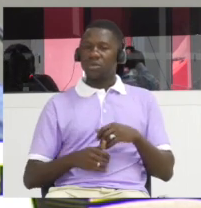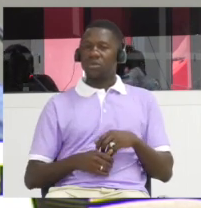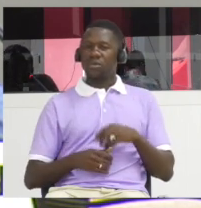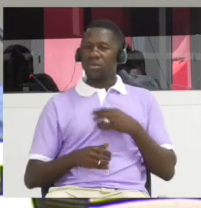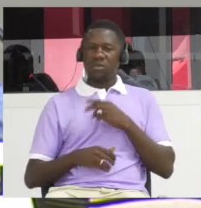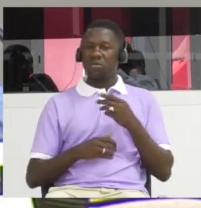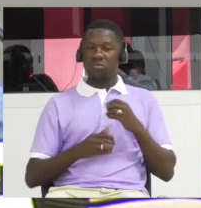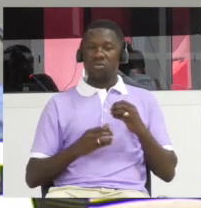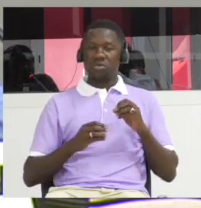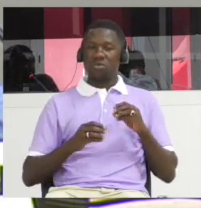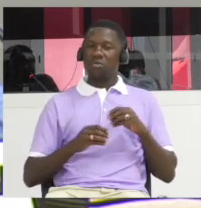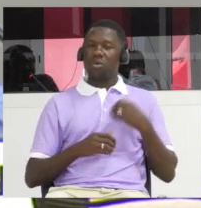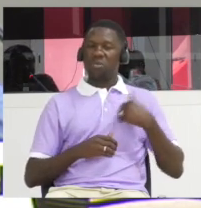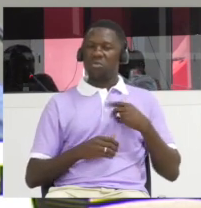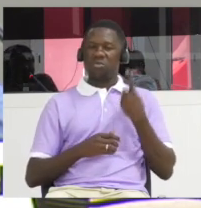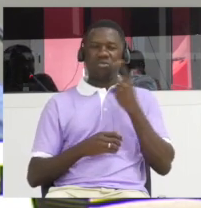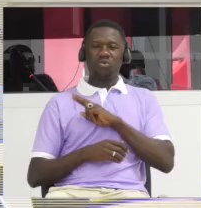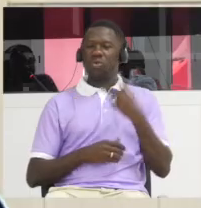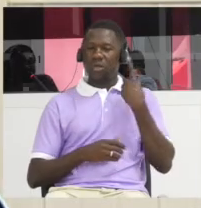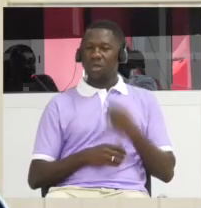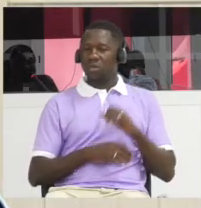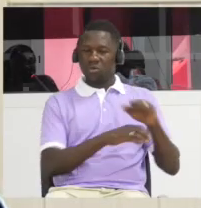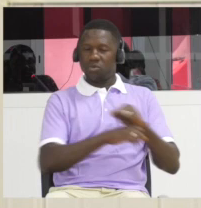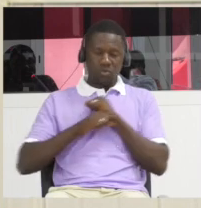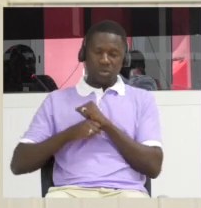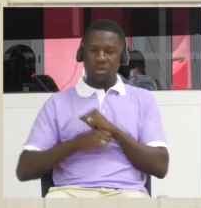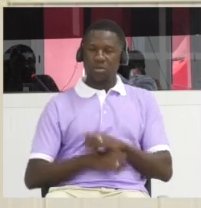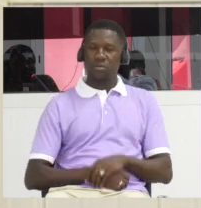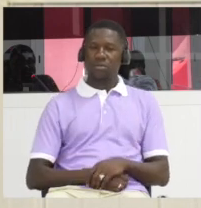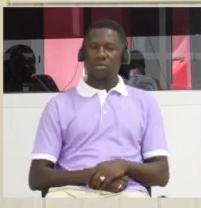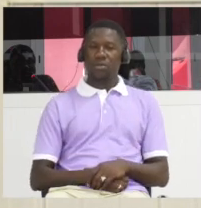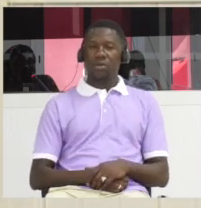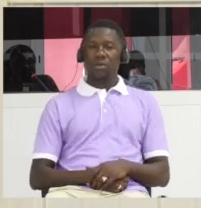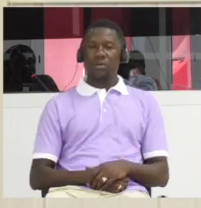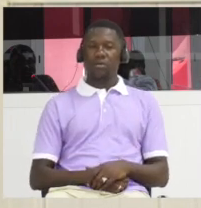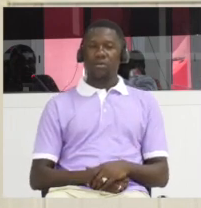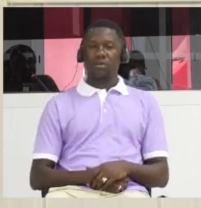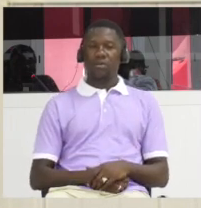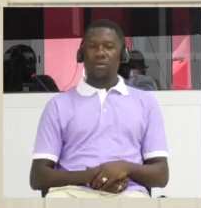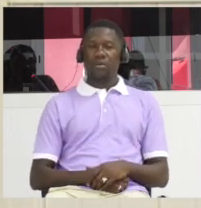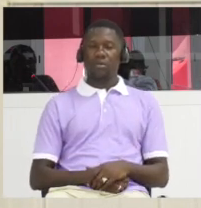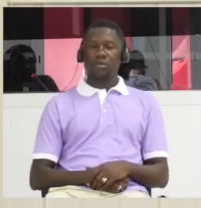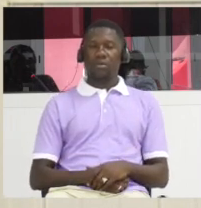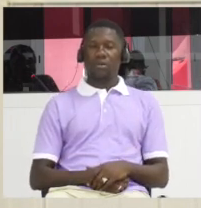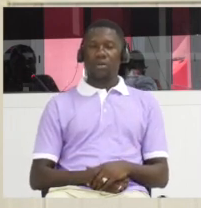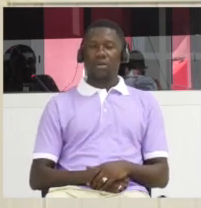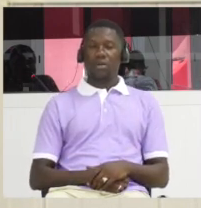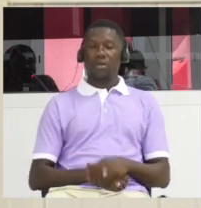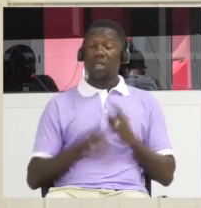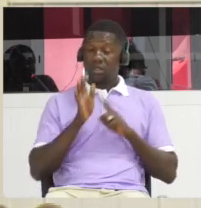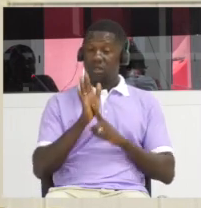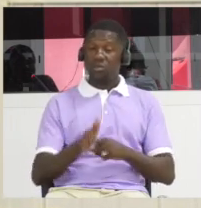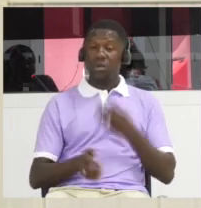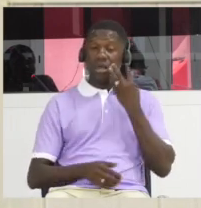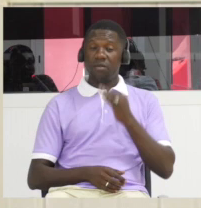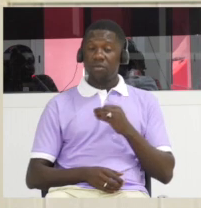allure. This was a time when you carry out a coup, you are suspended from international organizations. You carry